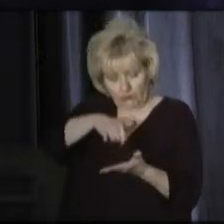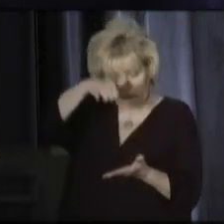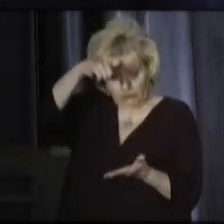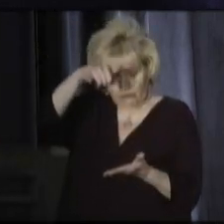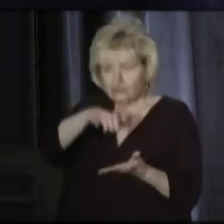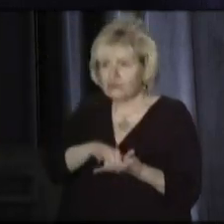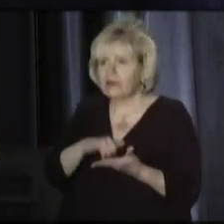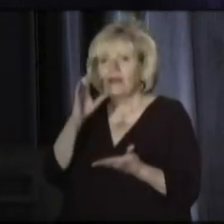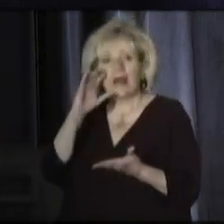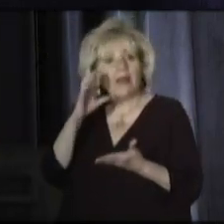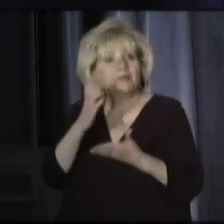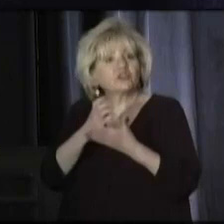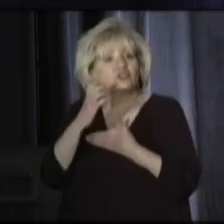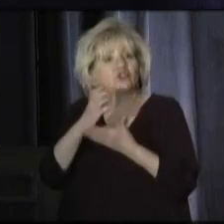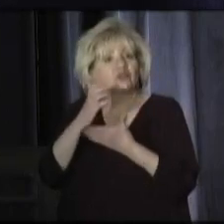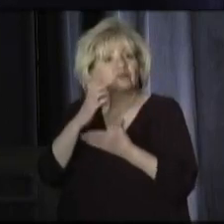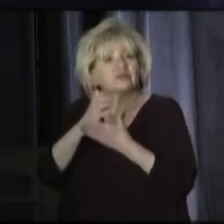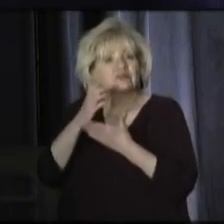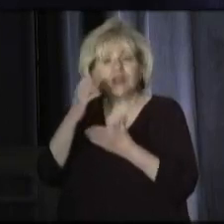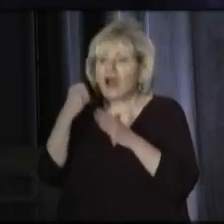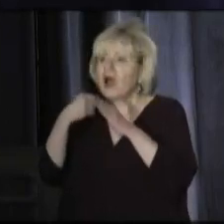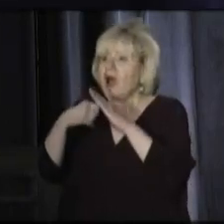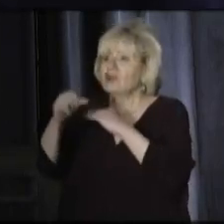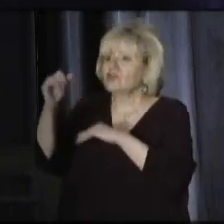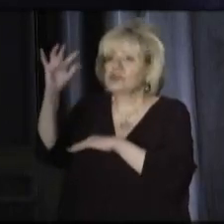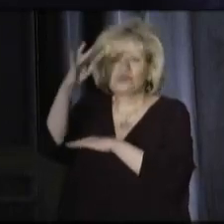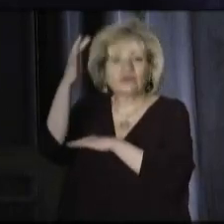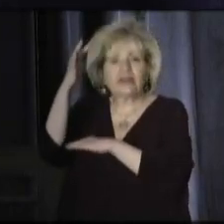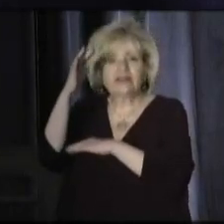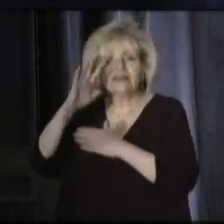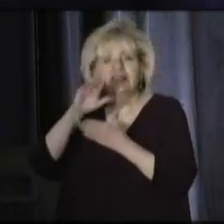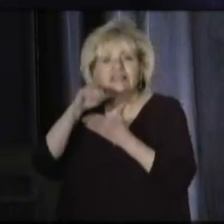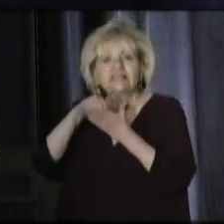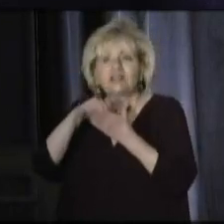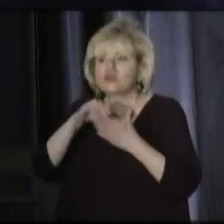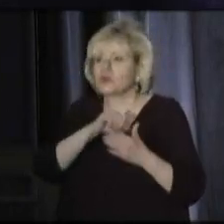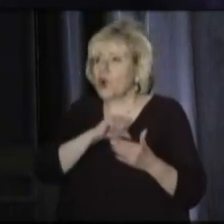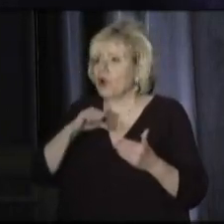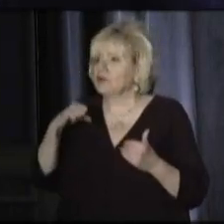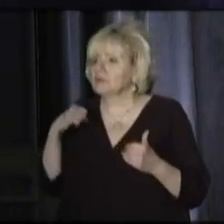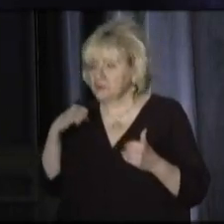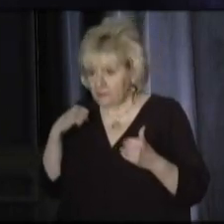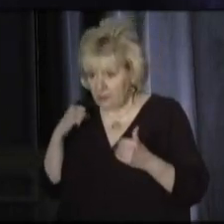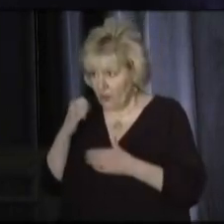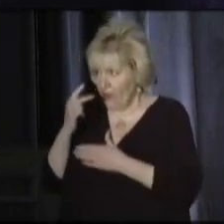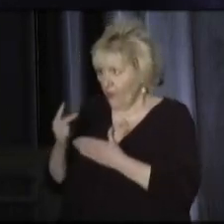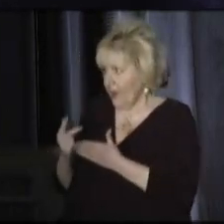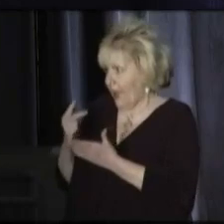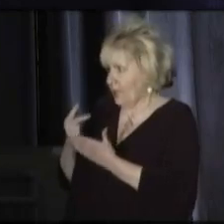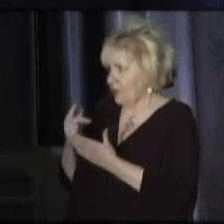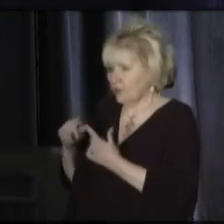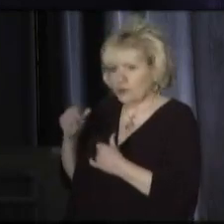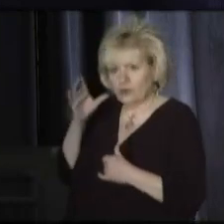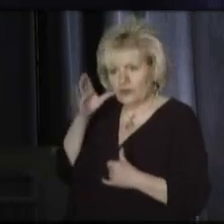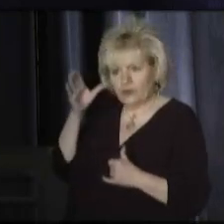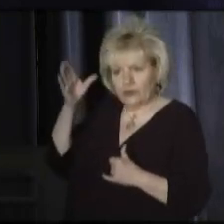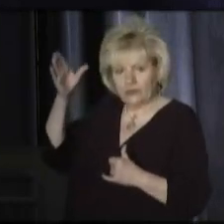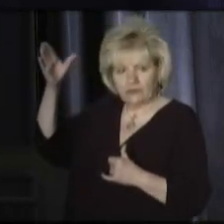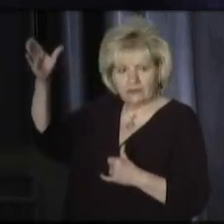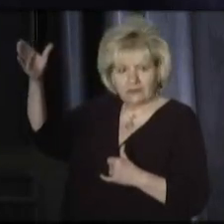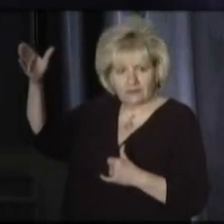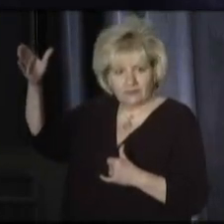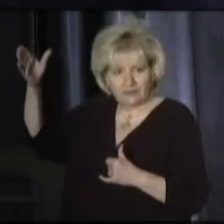now. The memoir was still in its paper bag with a pink receipt from the bookstore. I slipped it out of the paper, and